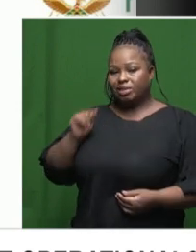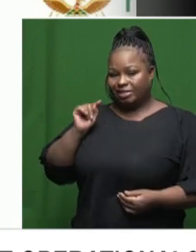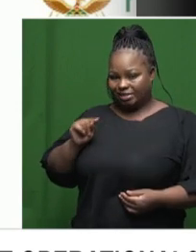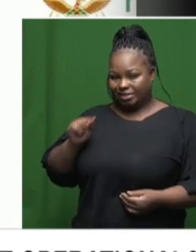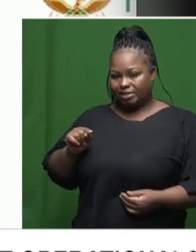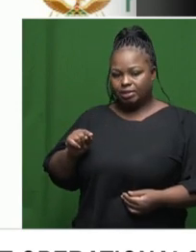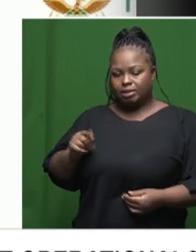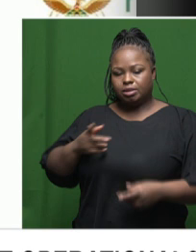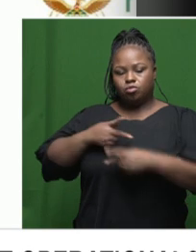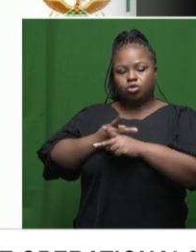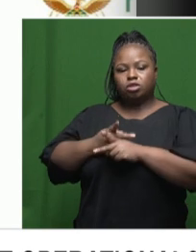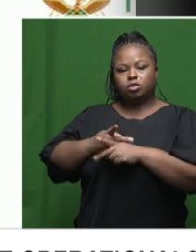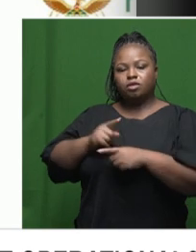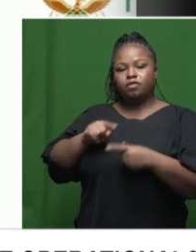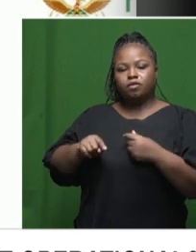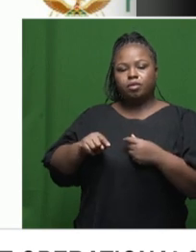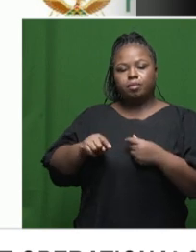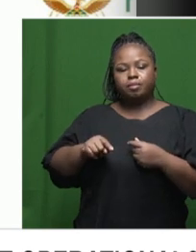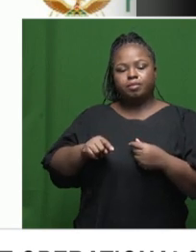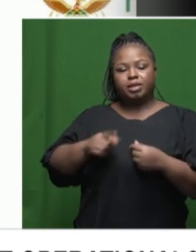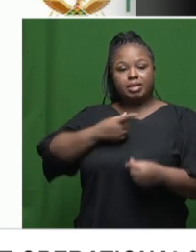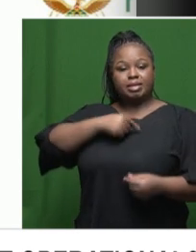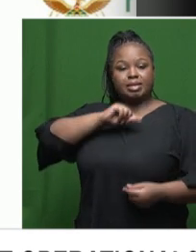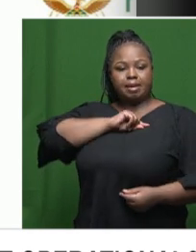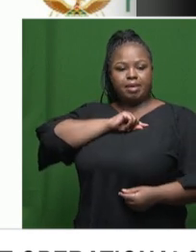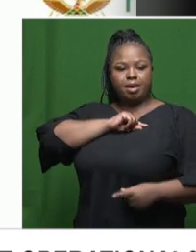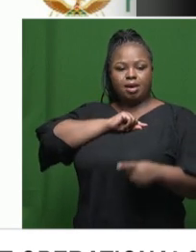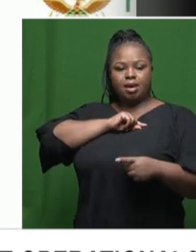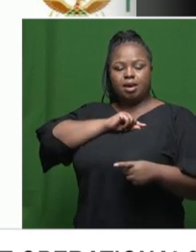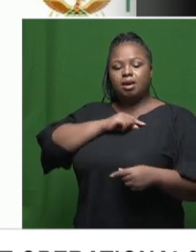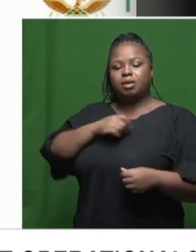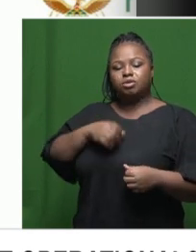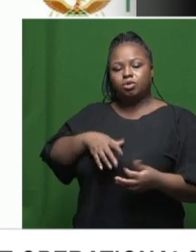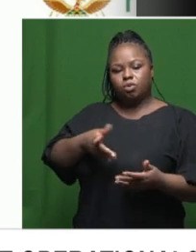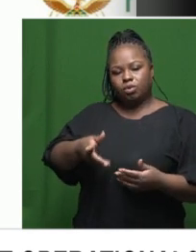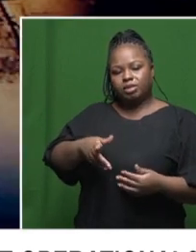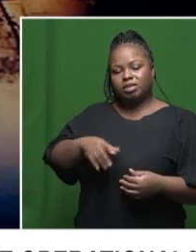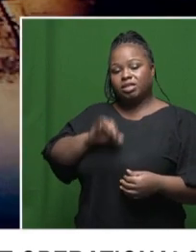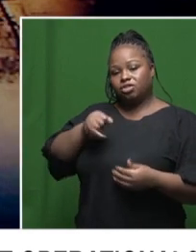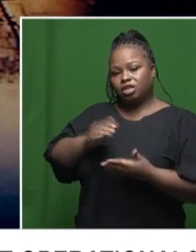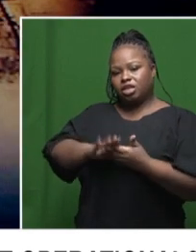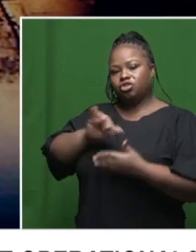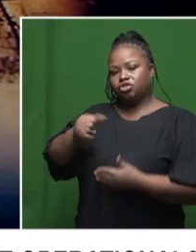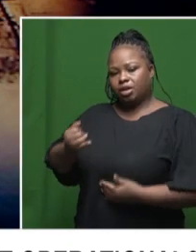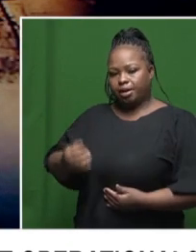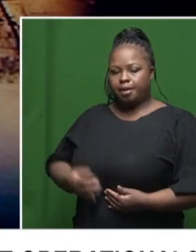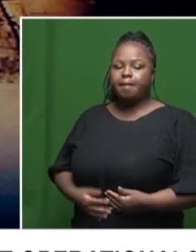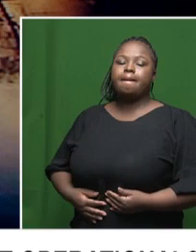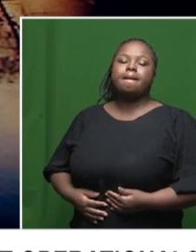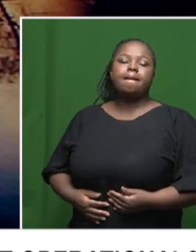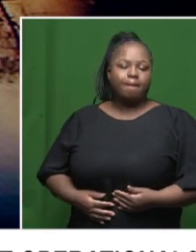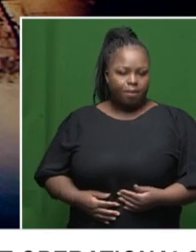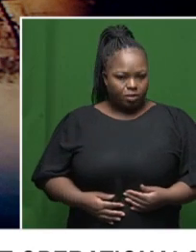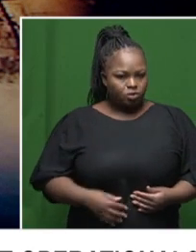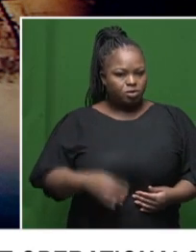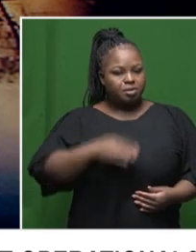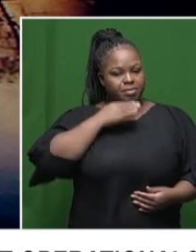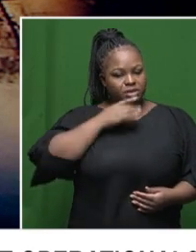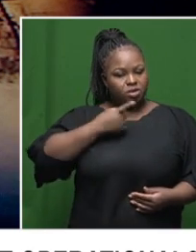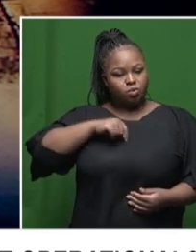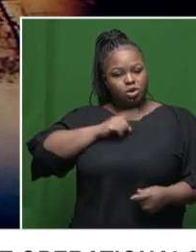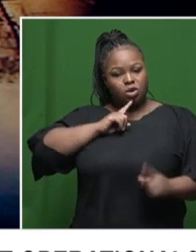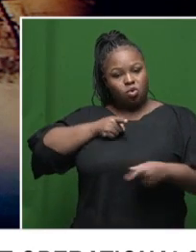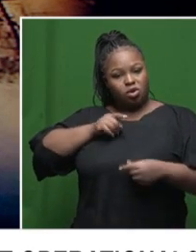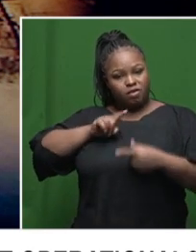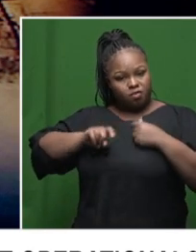produced from Aspen and Gqeberha is a J&J vaccine. Okay, so that's what it is, and so we are ordering from them. Is that where